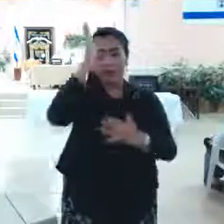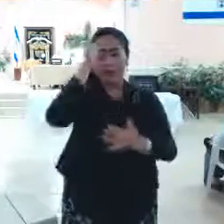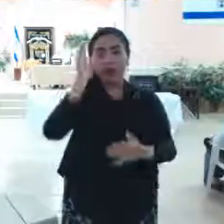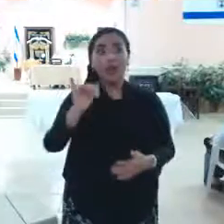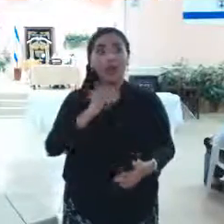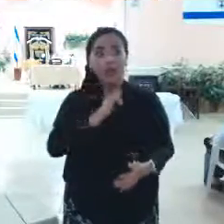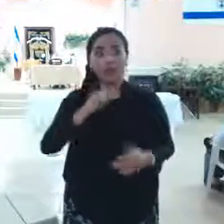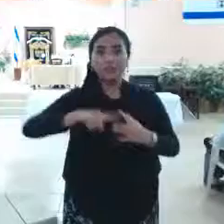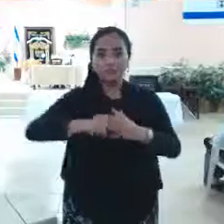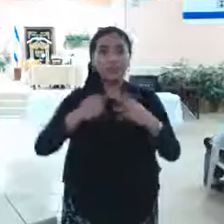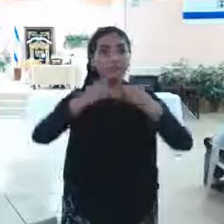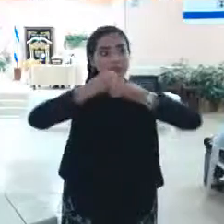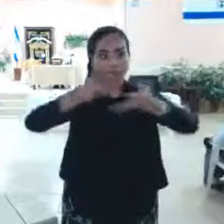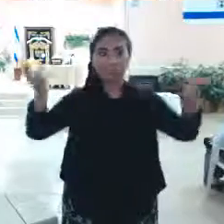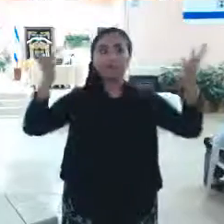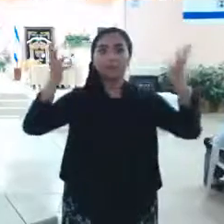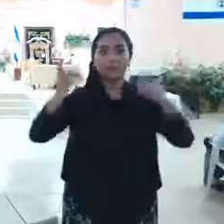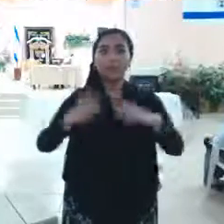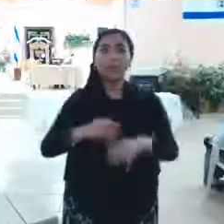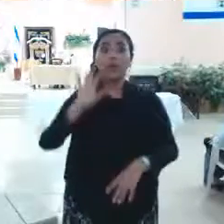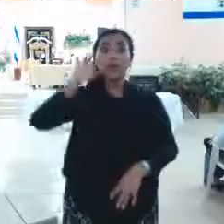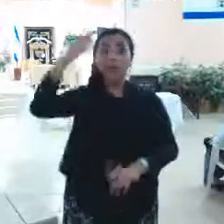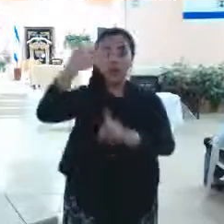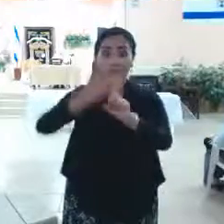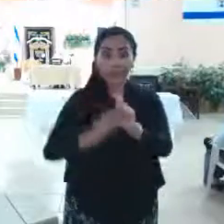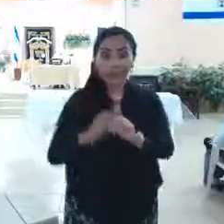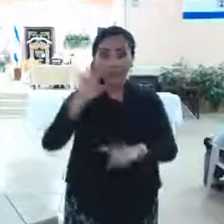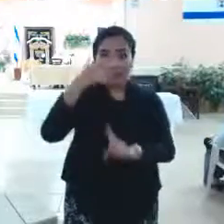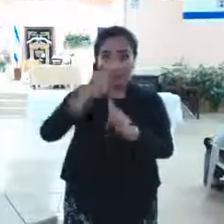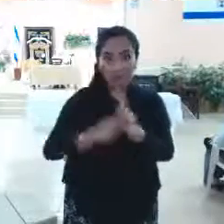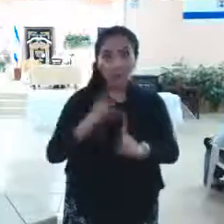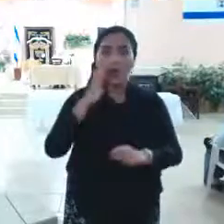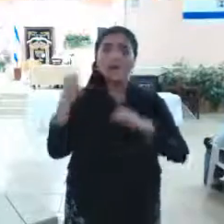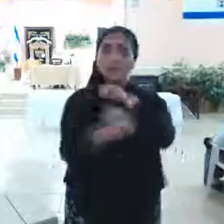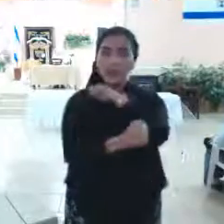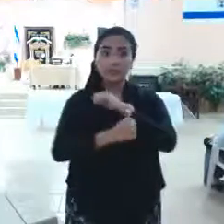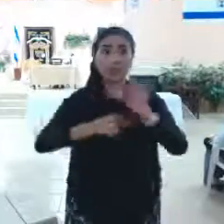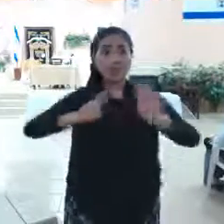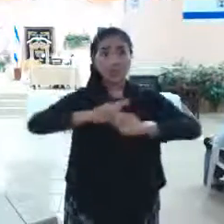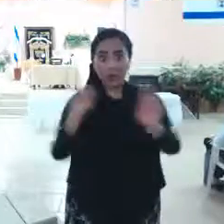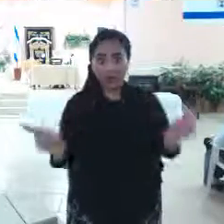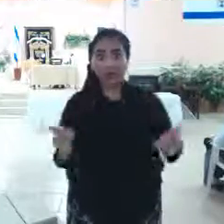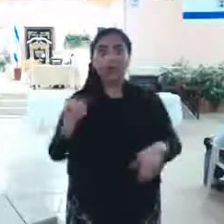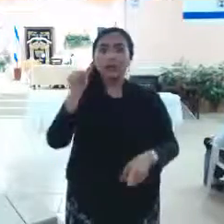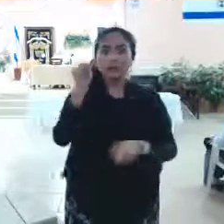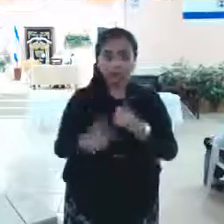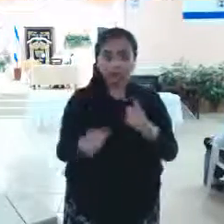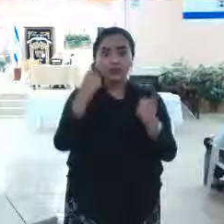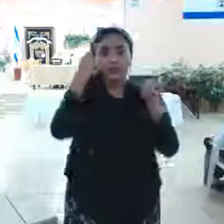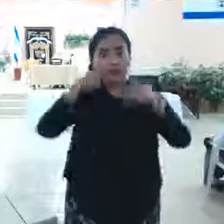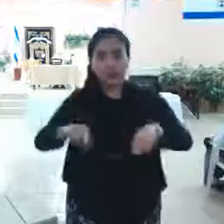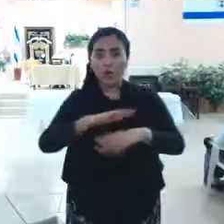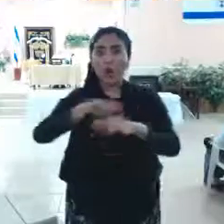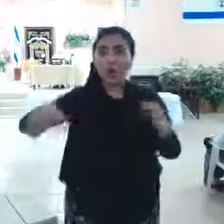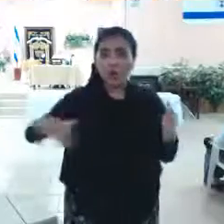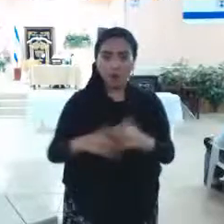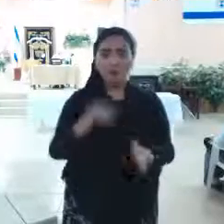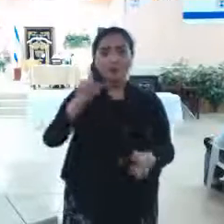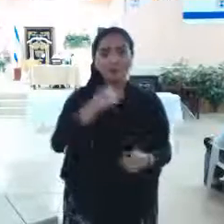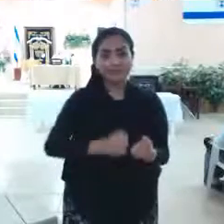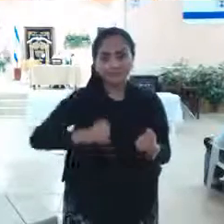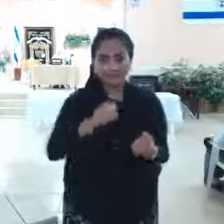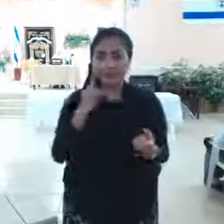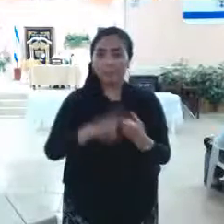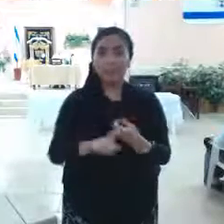Father Joshua HaMashiach, I start to announce, in 5 months will be Pesach. Get ready, go into all the covenants,